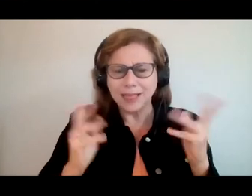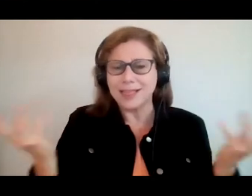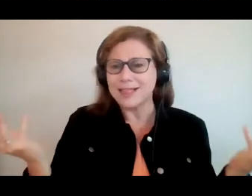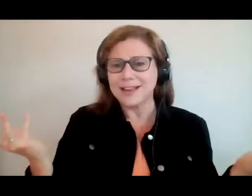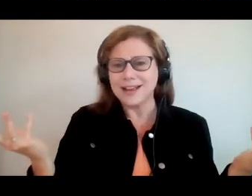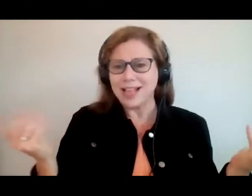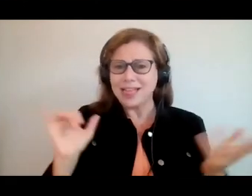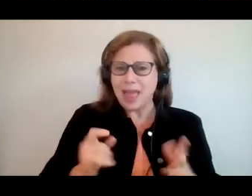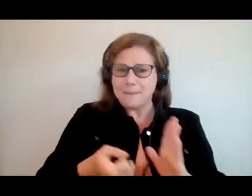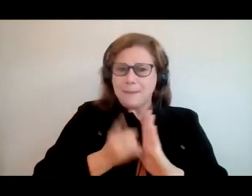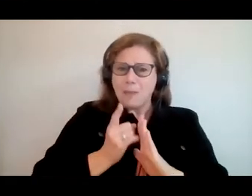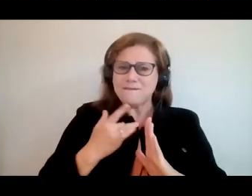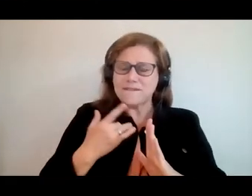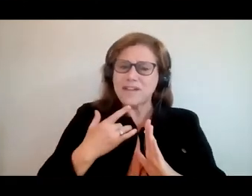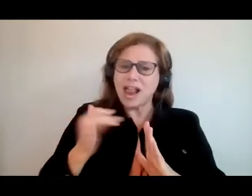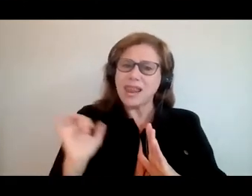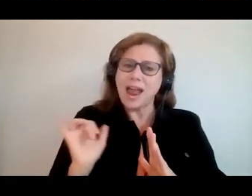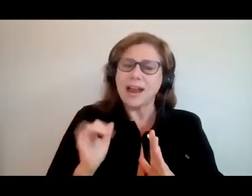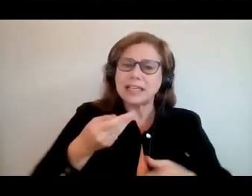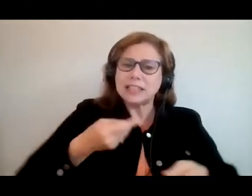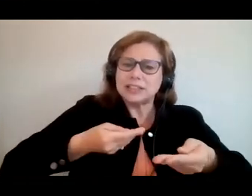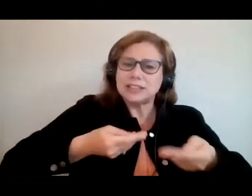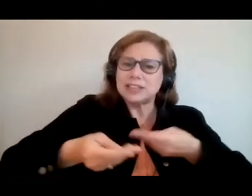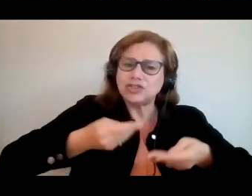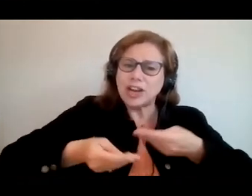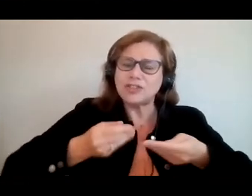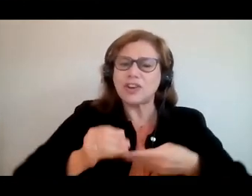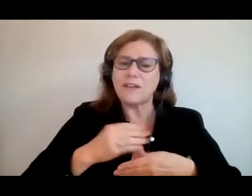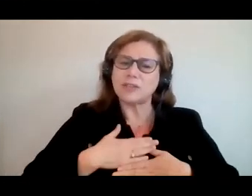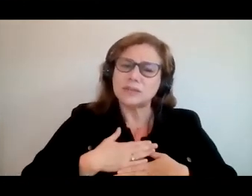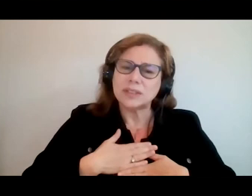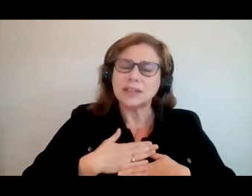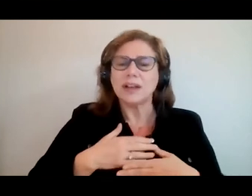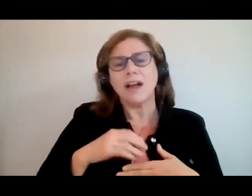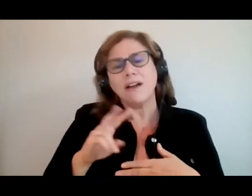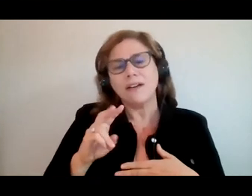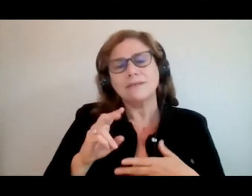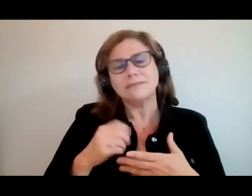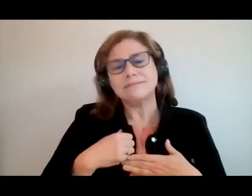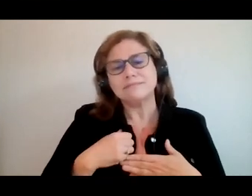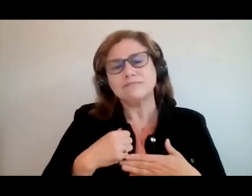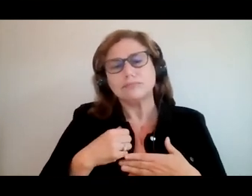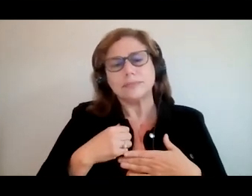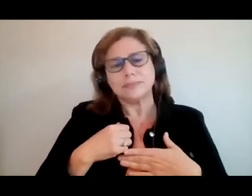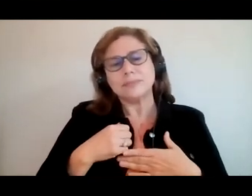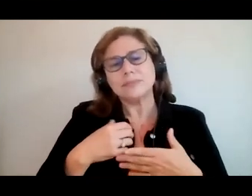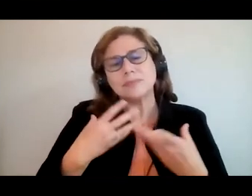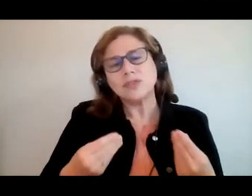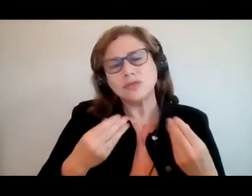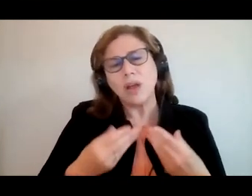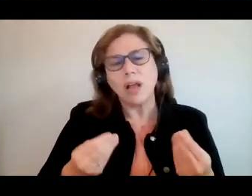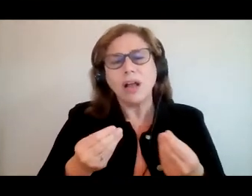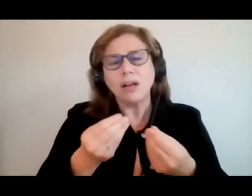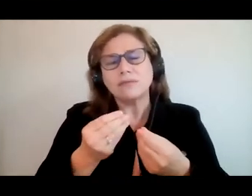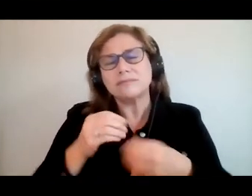to me, that moment felt like an exchange of vulnerability. I felt like he was really offering us insight into his insides. And I felt